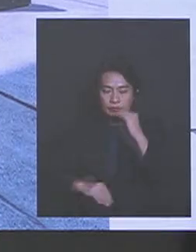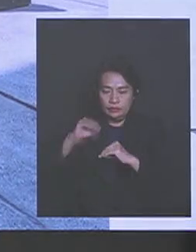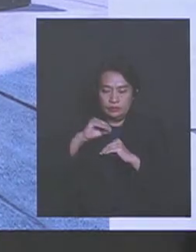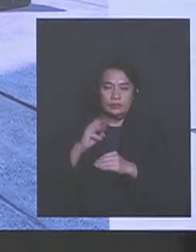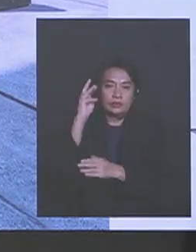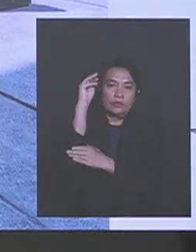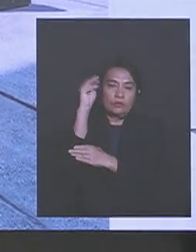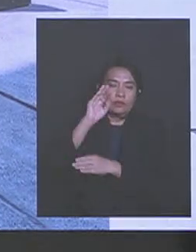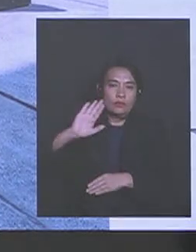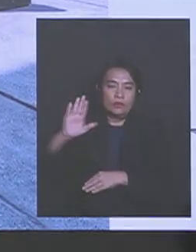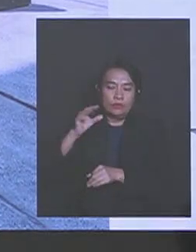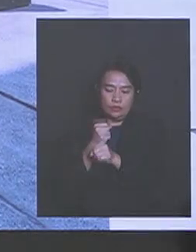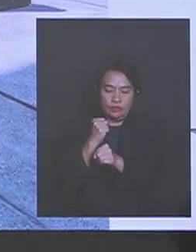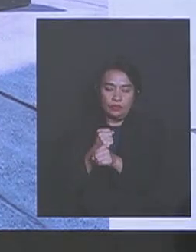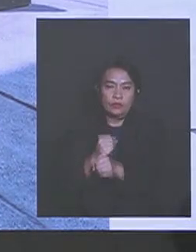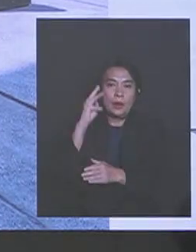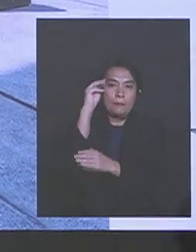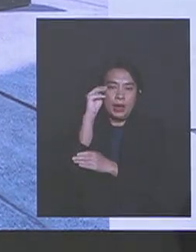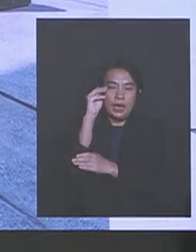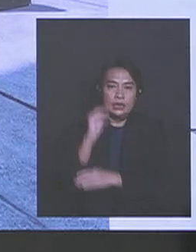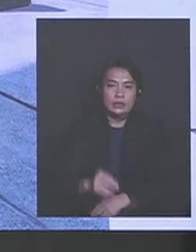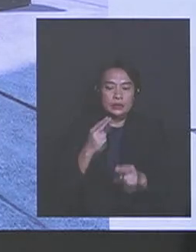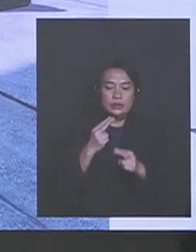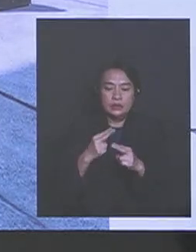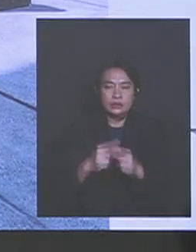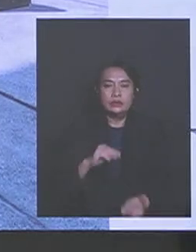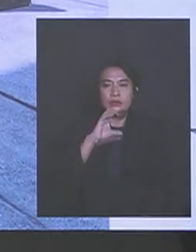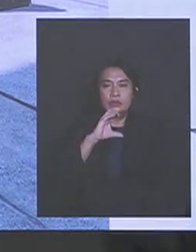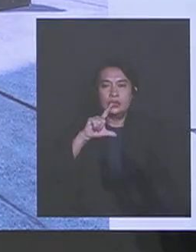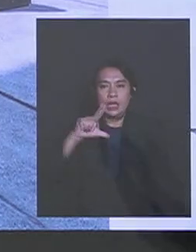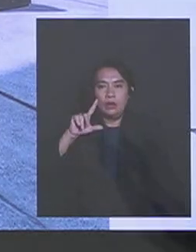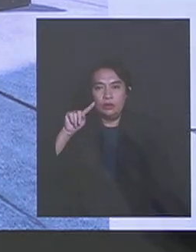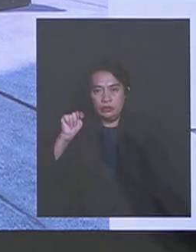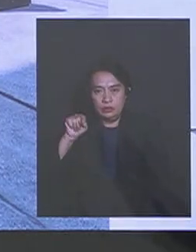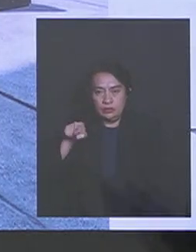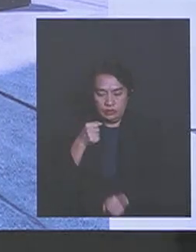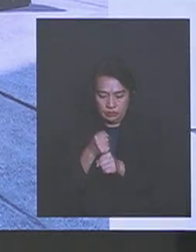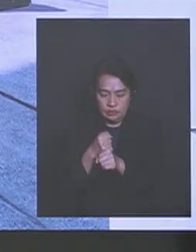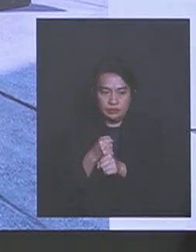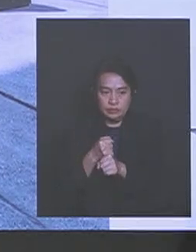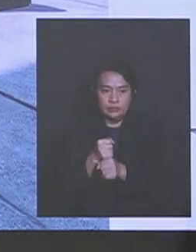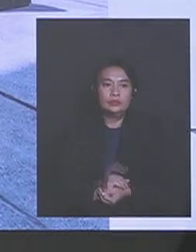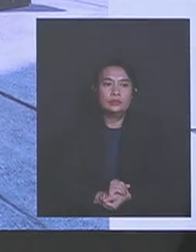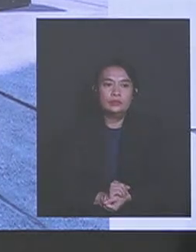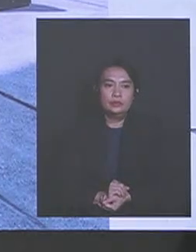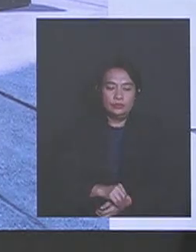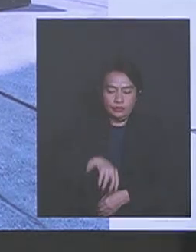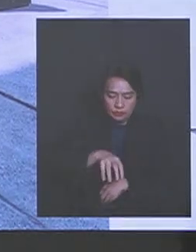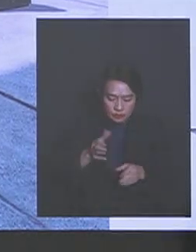a thriving arts community, arts program on the space. This is coming. I don't think it's there yet, but